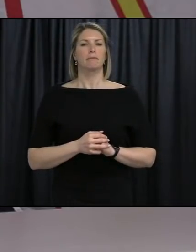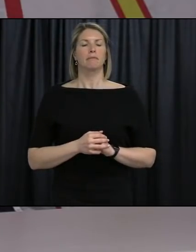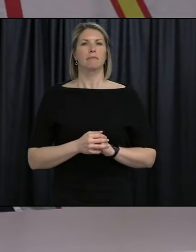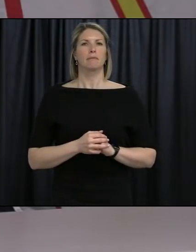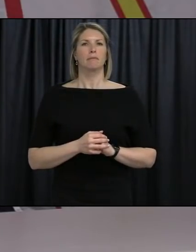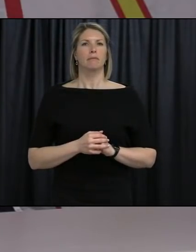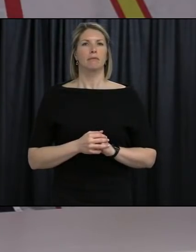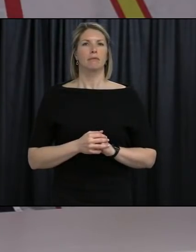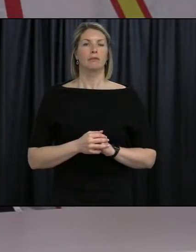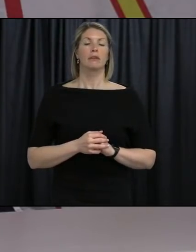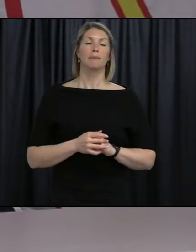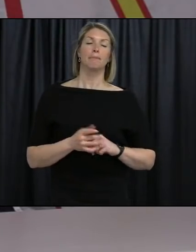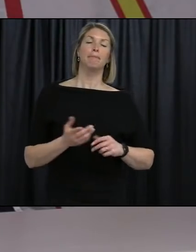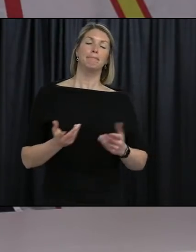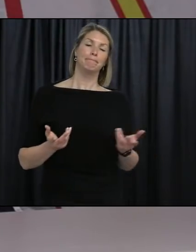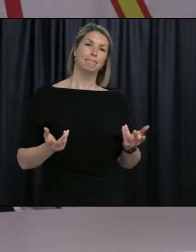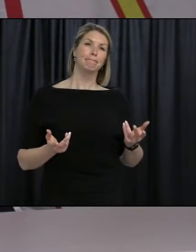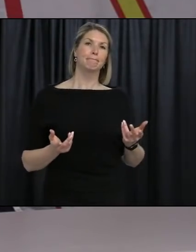there is